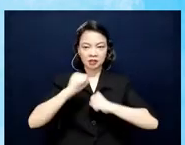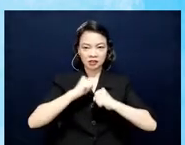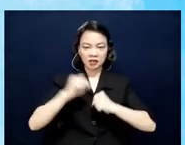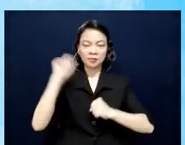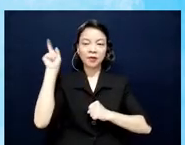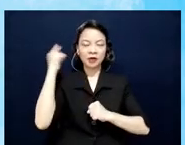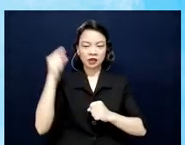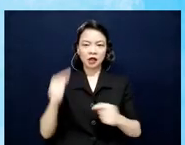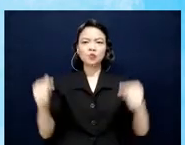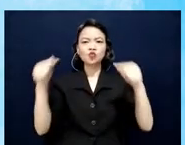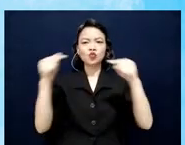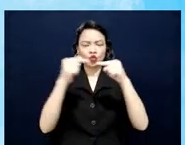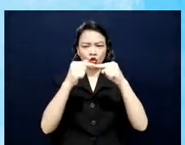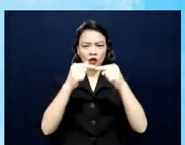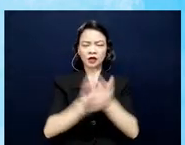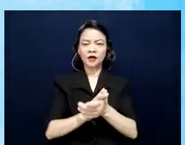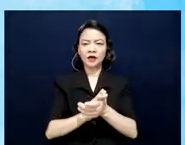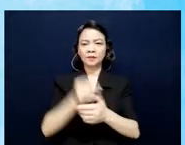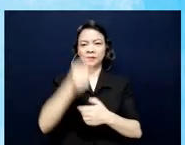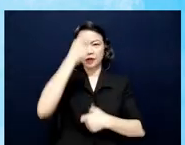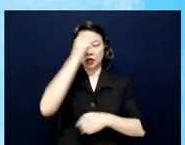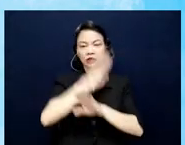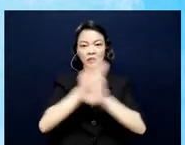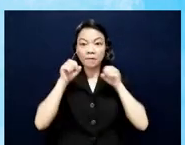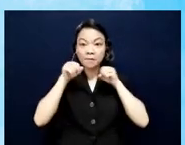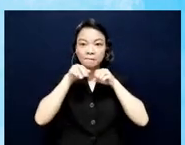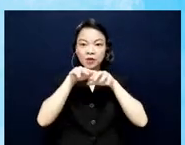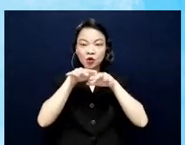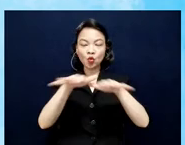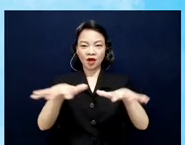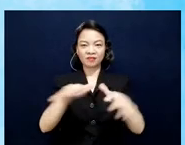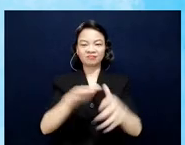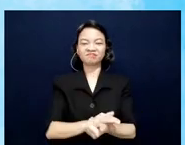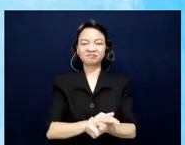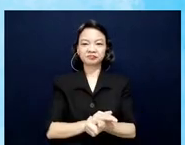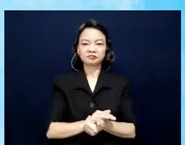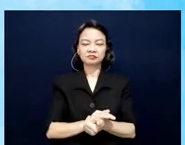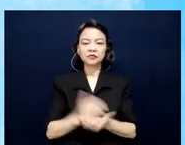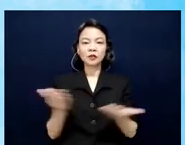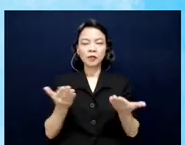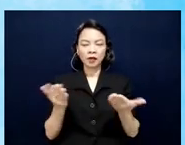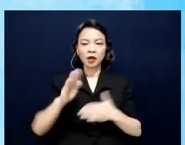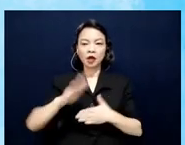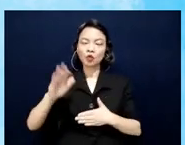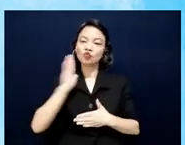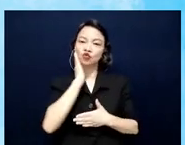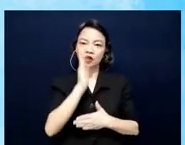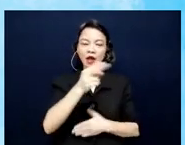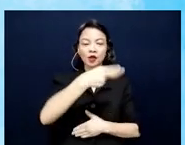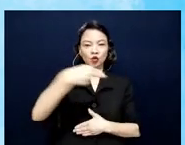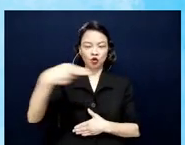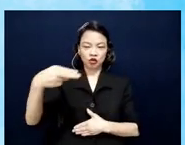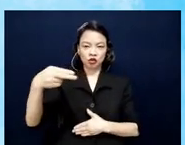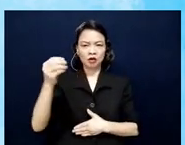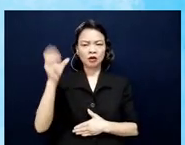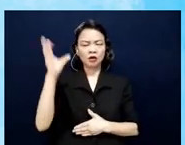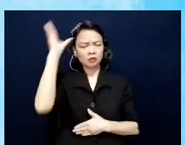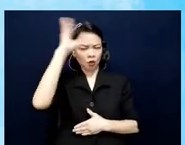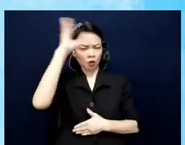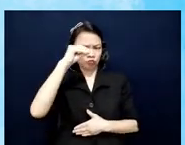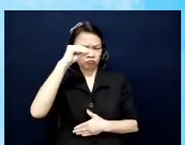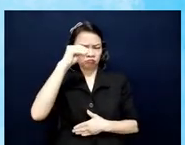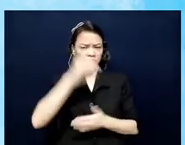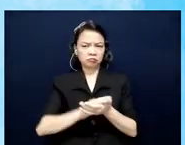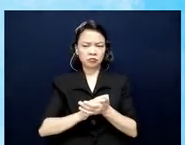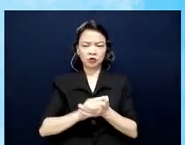Most of all, it is all about getting the young Indonesians to be aware of the risky behaviors which can